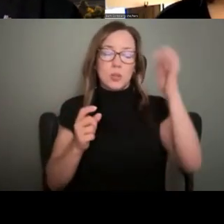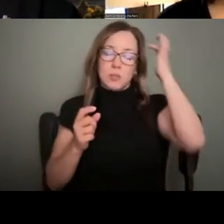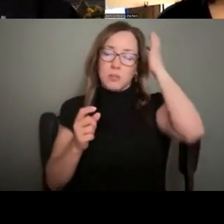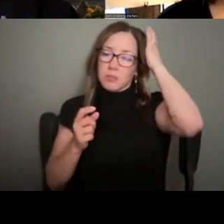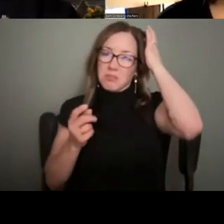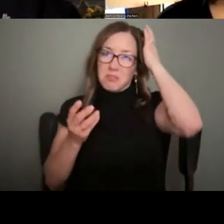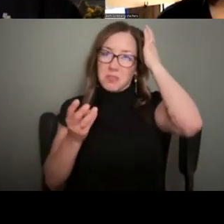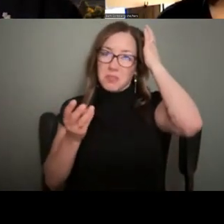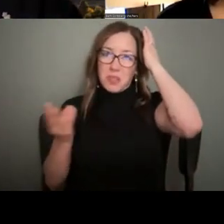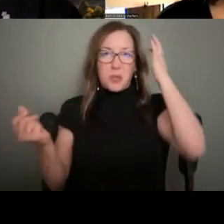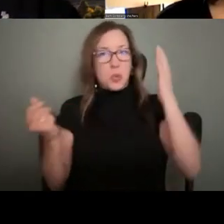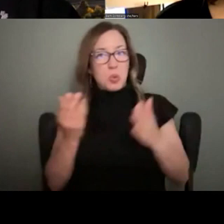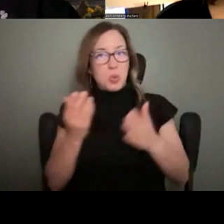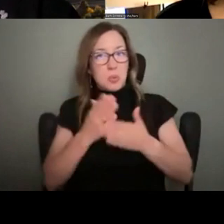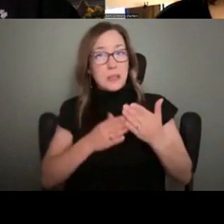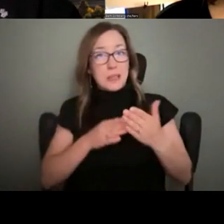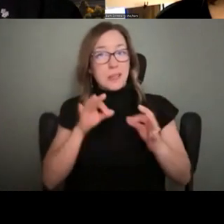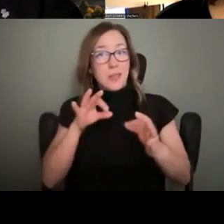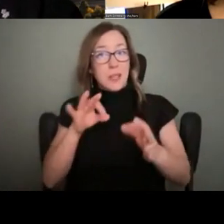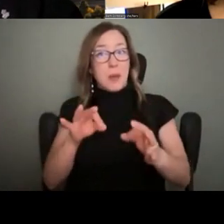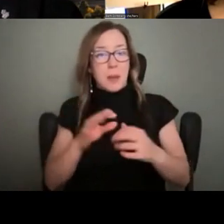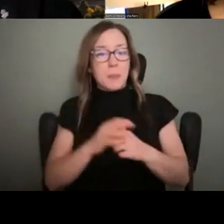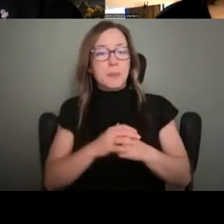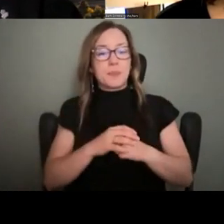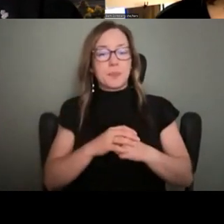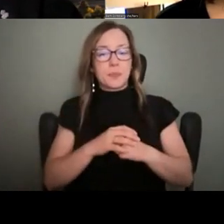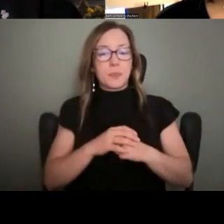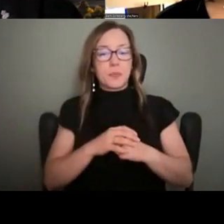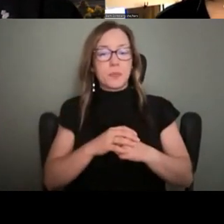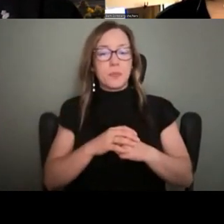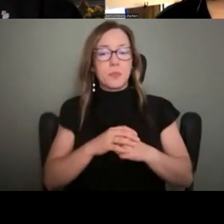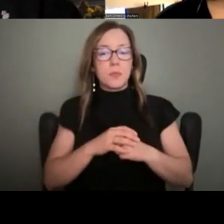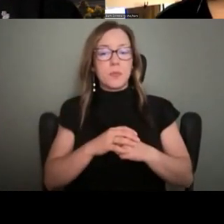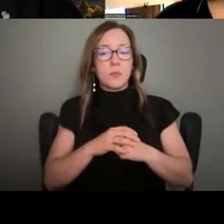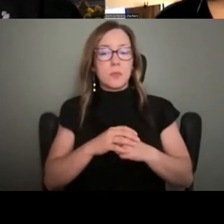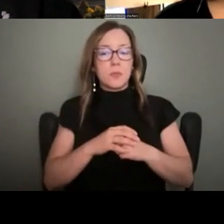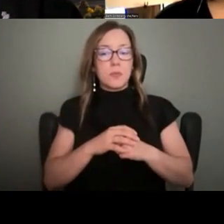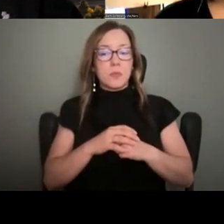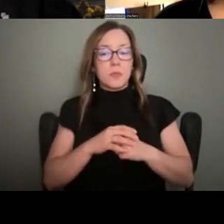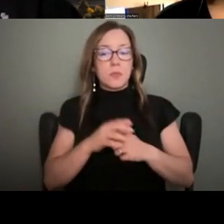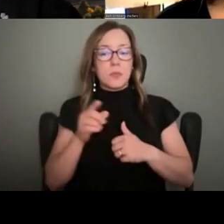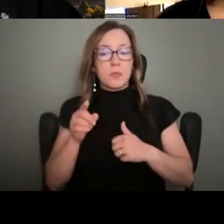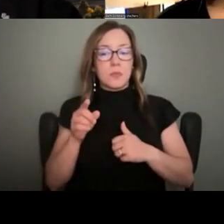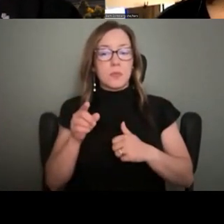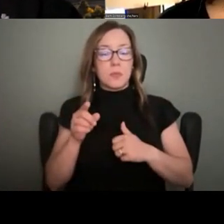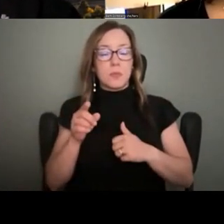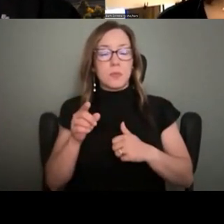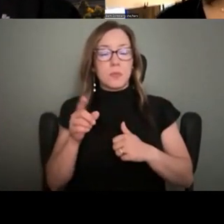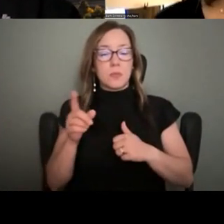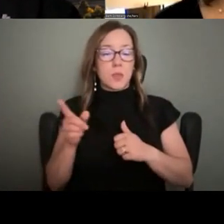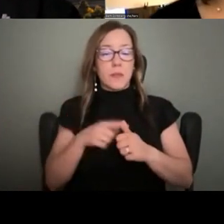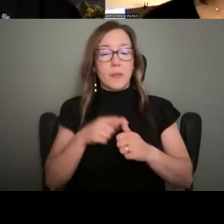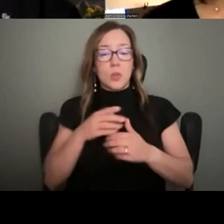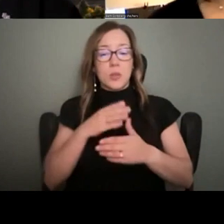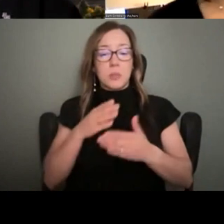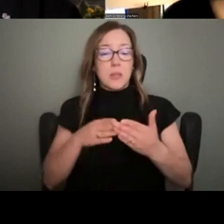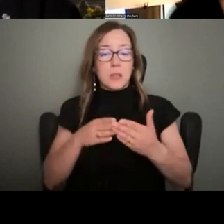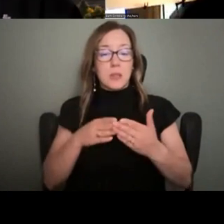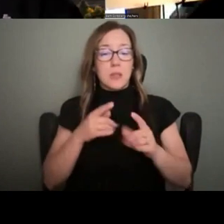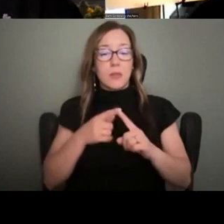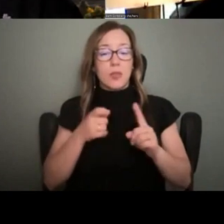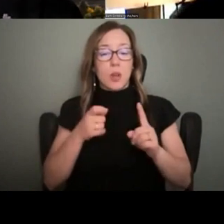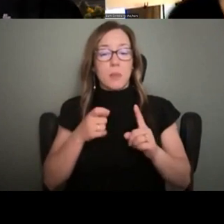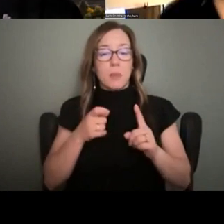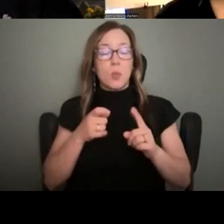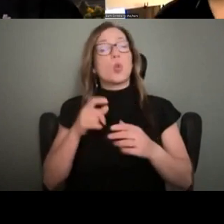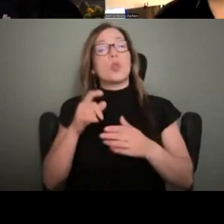we've had. So this first piece was